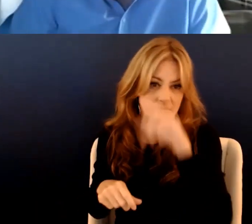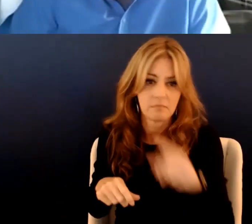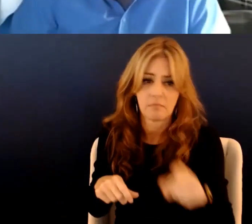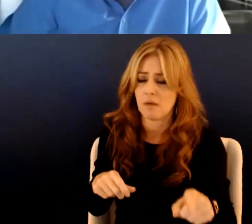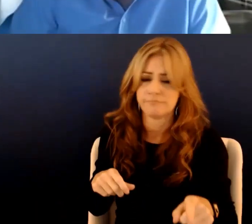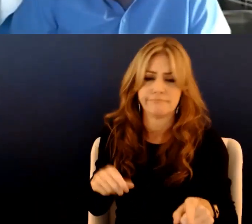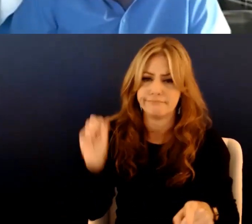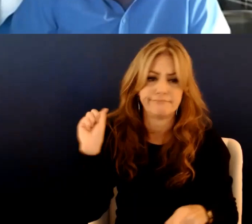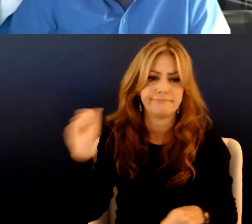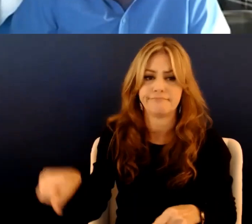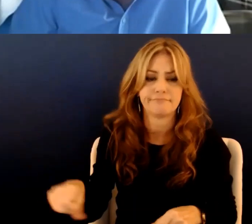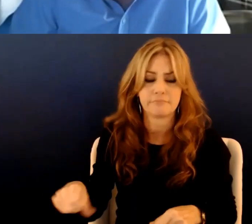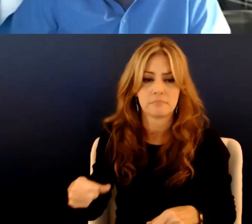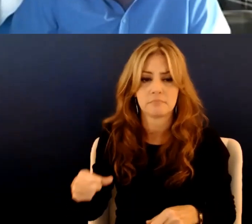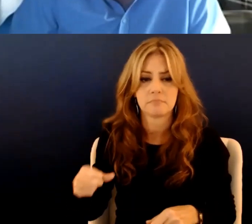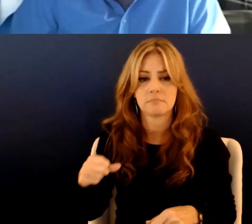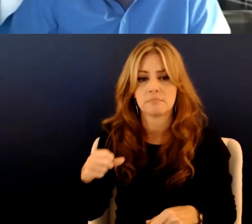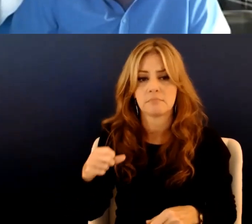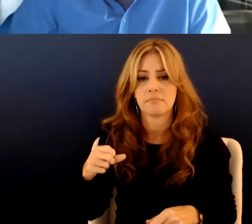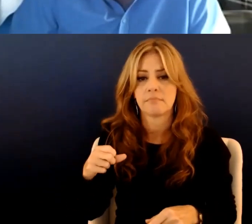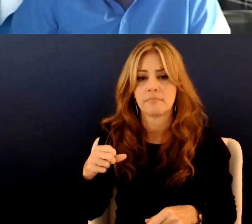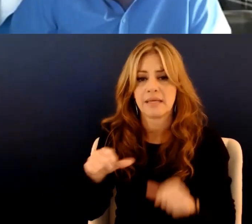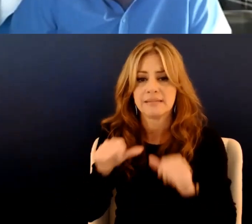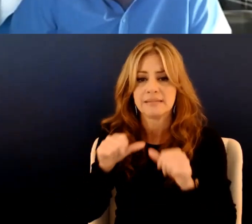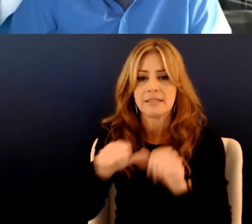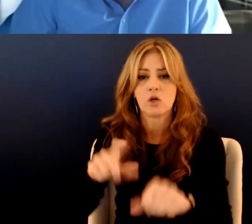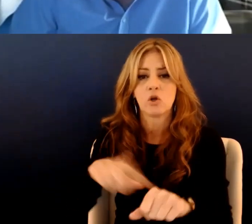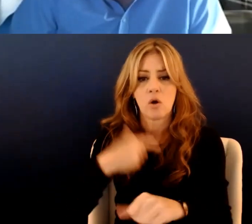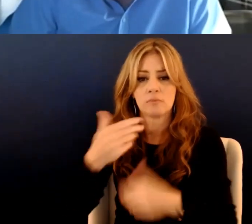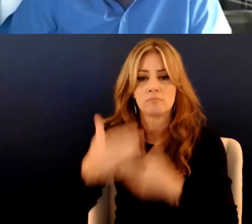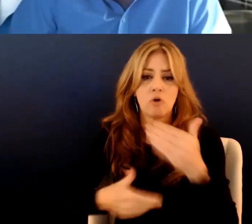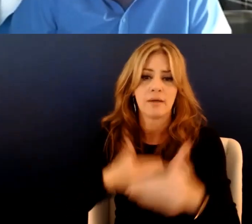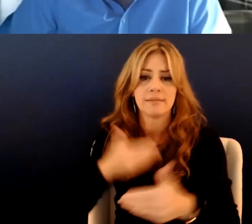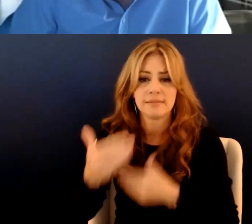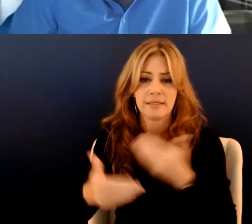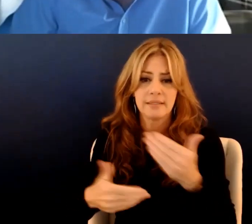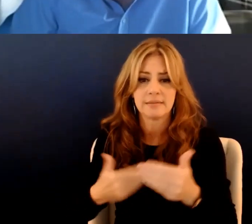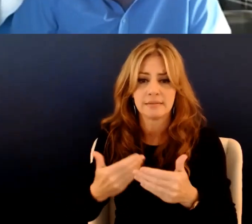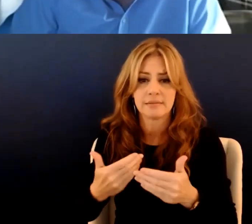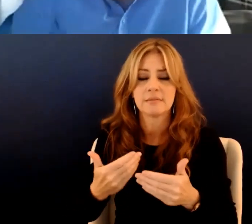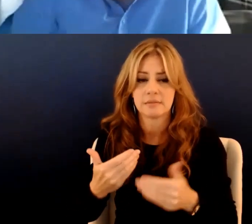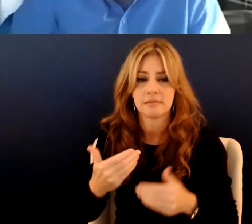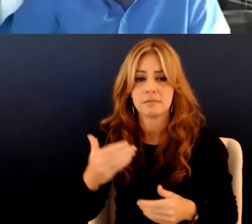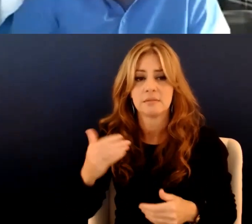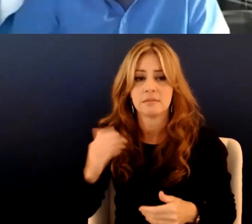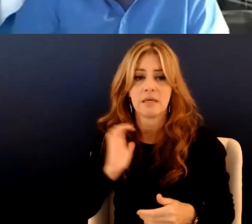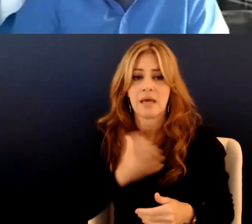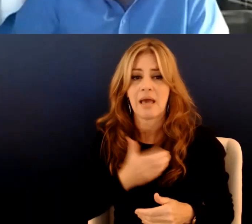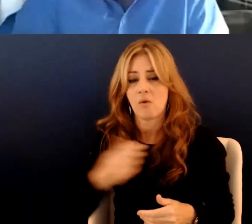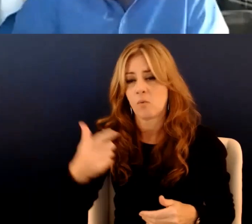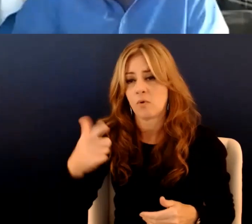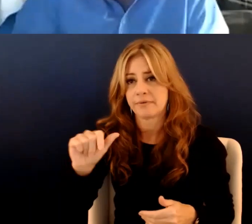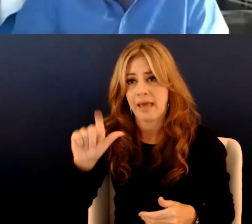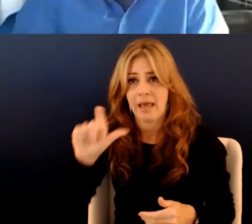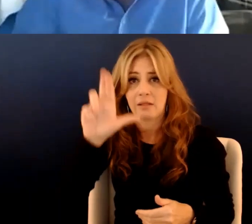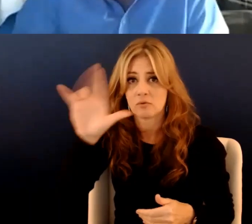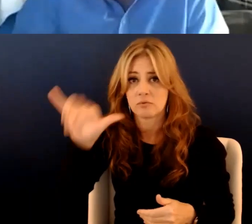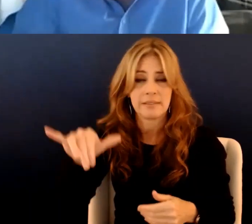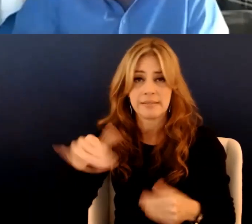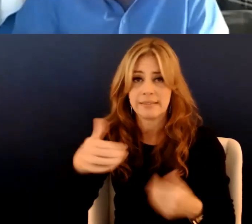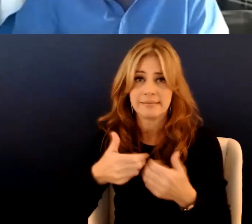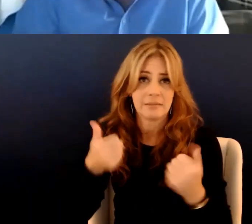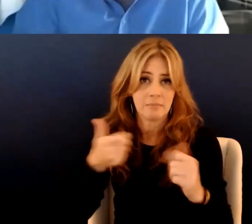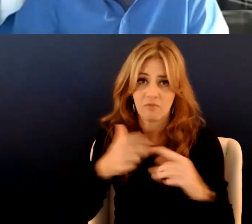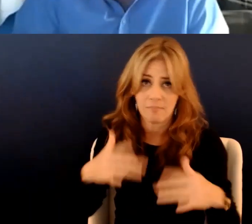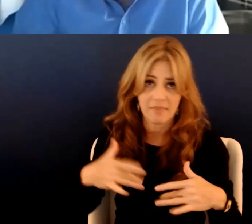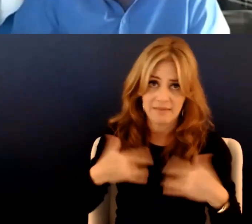outside. I mean, the whole year-long process is it resides in our gallery. Our gallery is separate from the annual meeting or other events. So